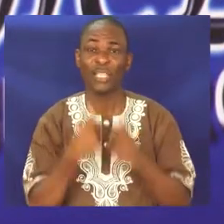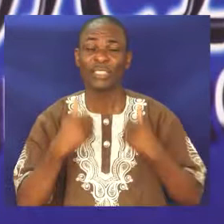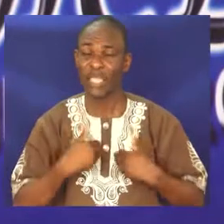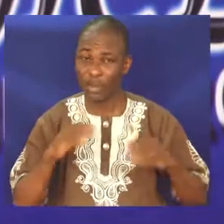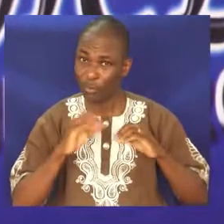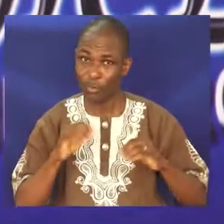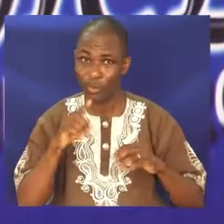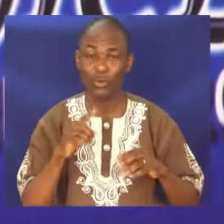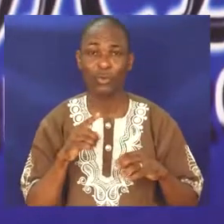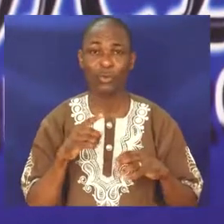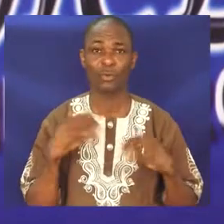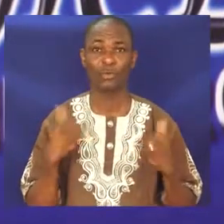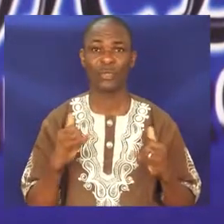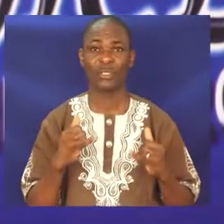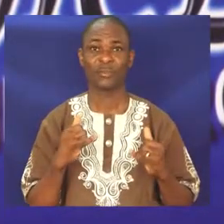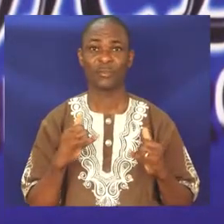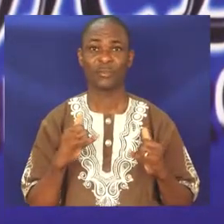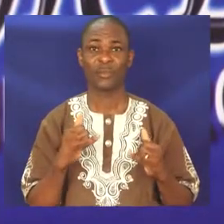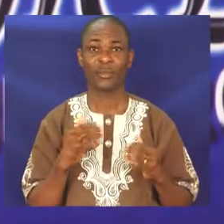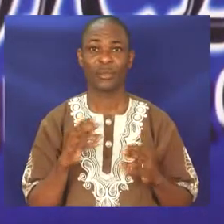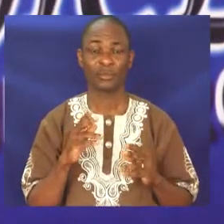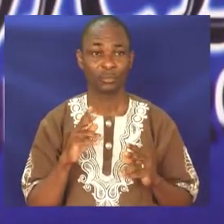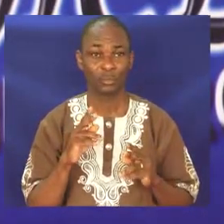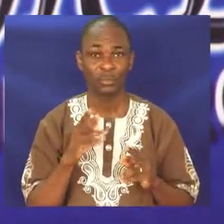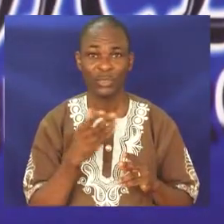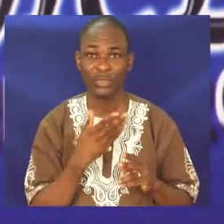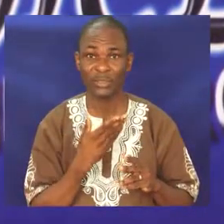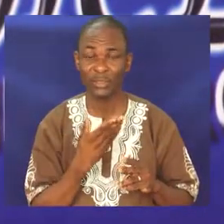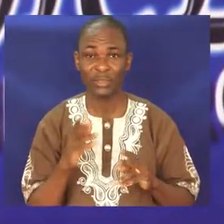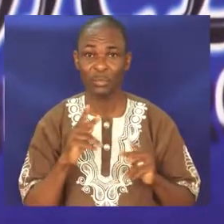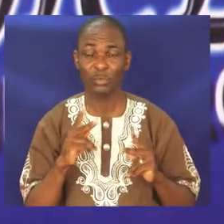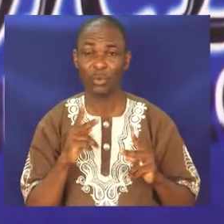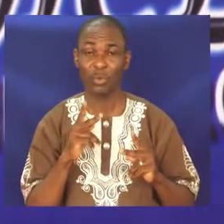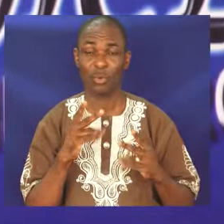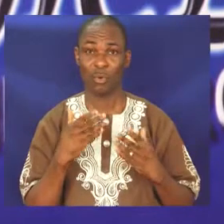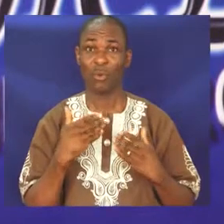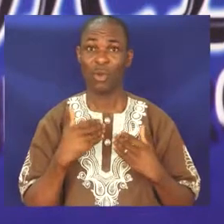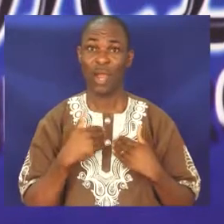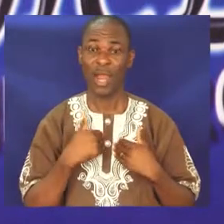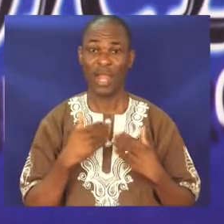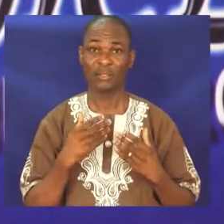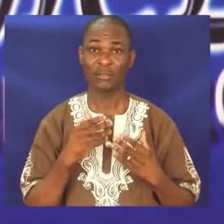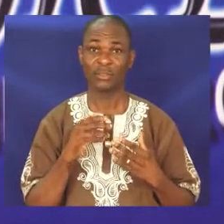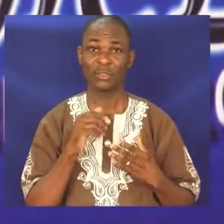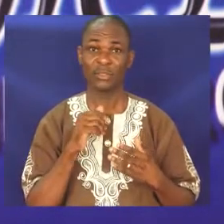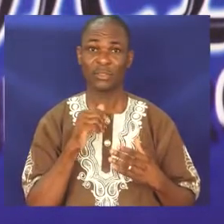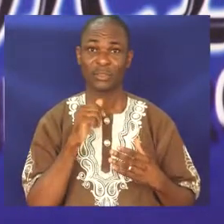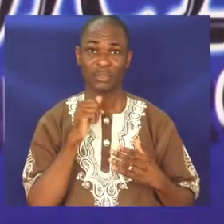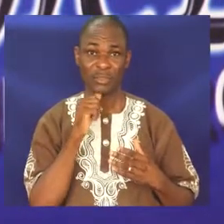agro. Man does not value what he has until he loses